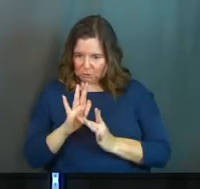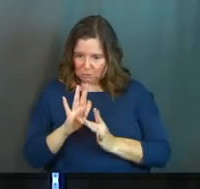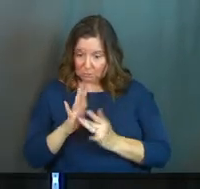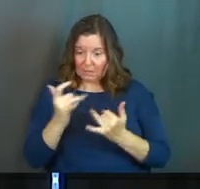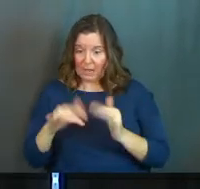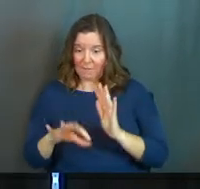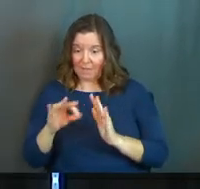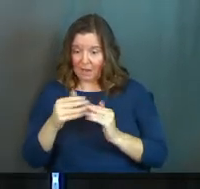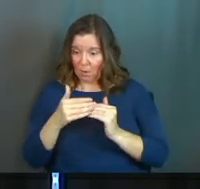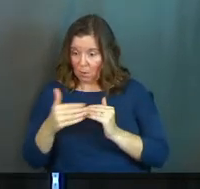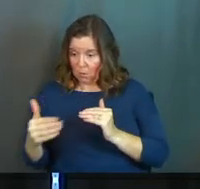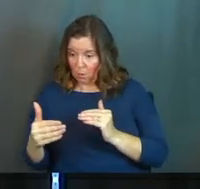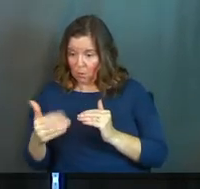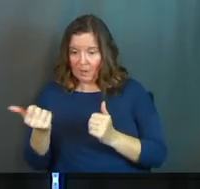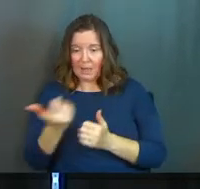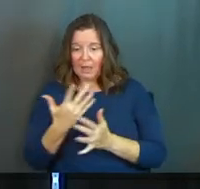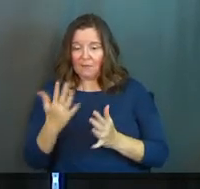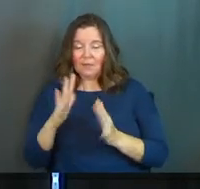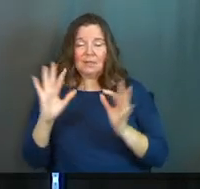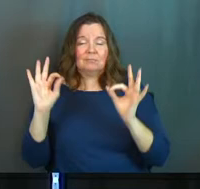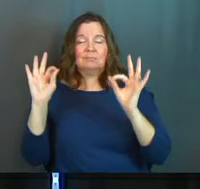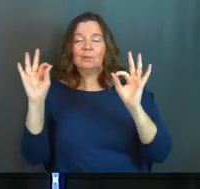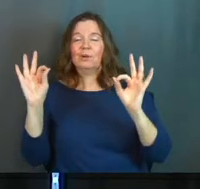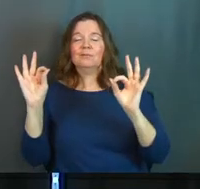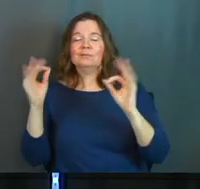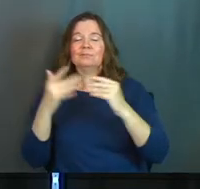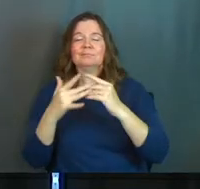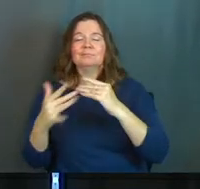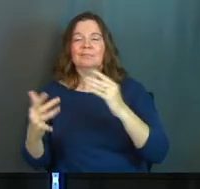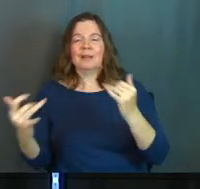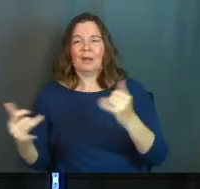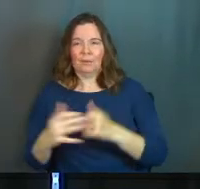And now that I found Jesus, everything is rosy now.